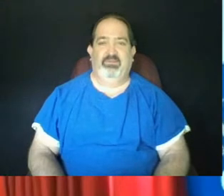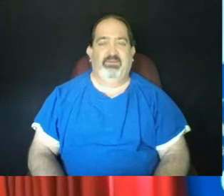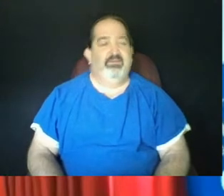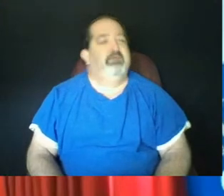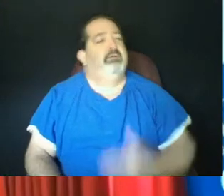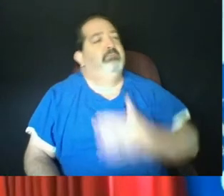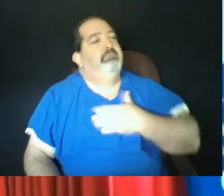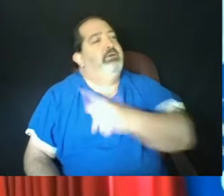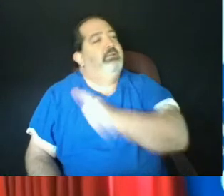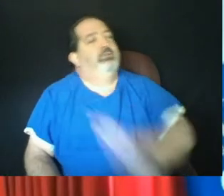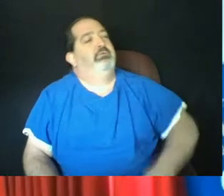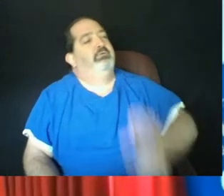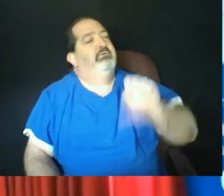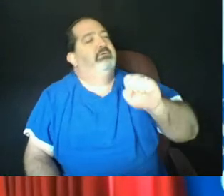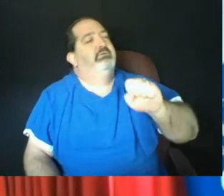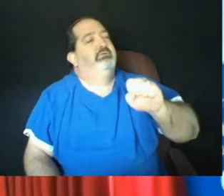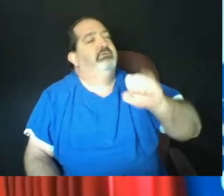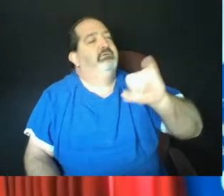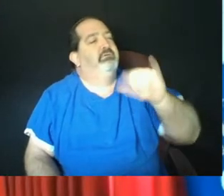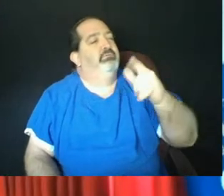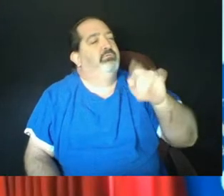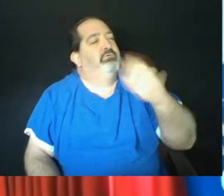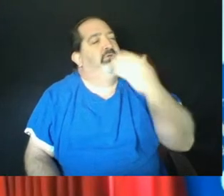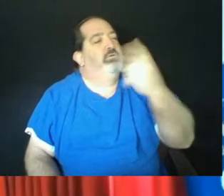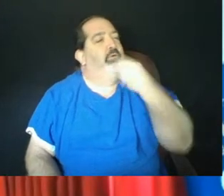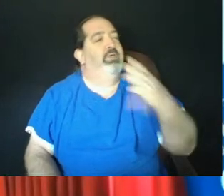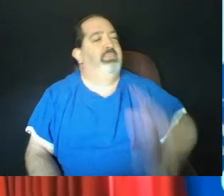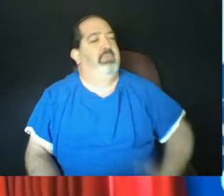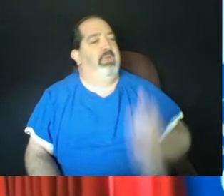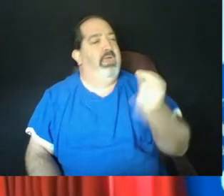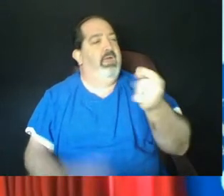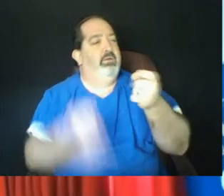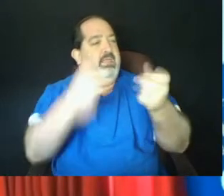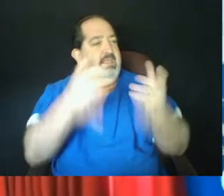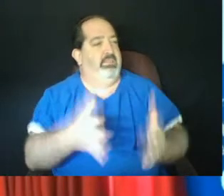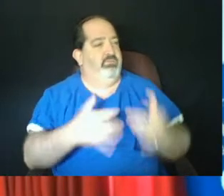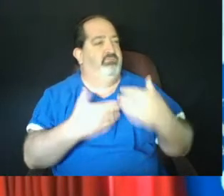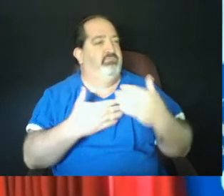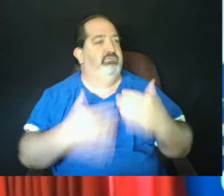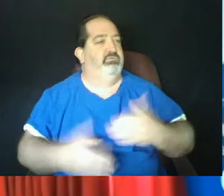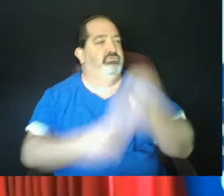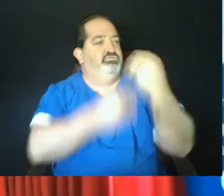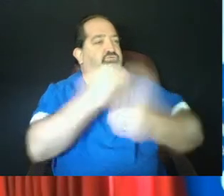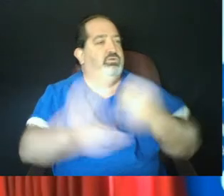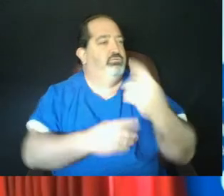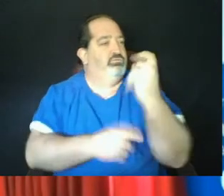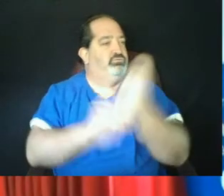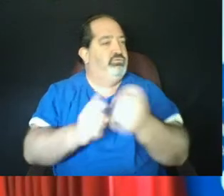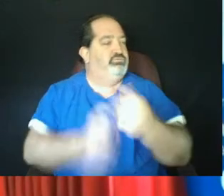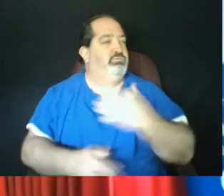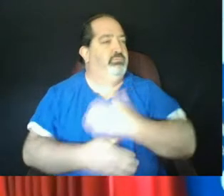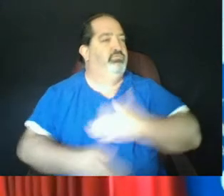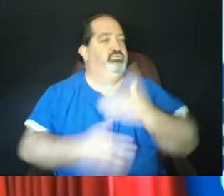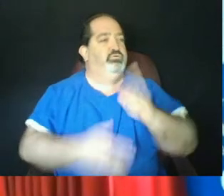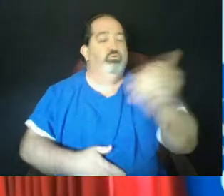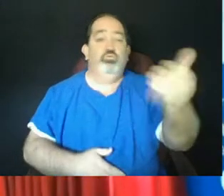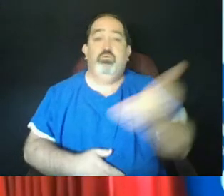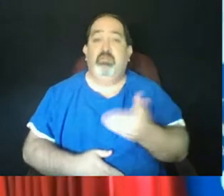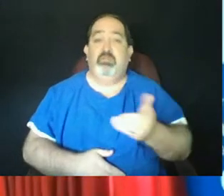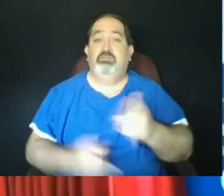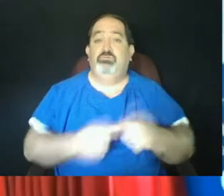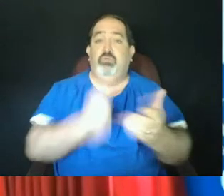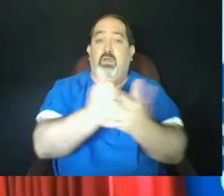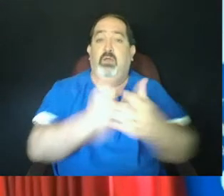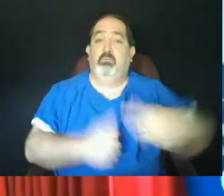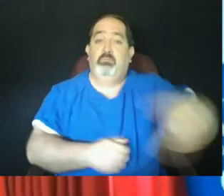My Lord Sigbjorn, we thank you and the Hound Handlers for your generous donation towards the General Fund of Caid. We appreciate your willingness to help our